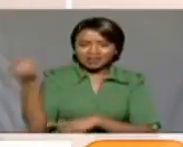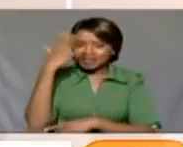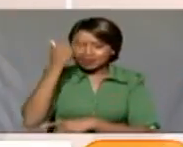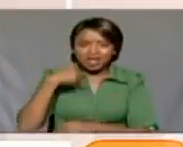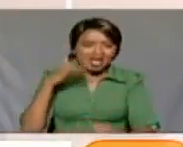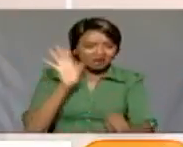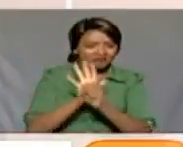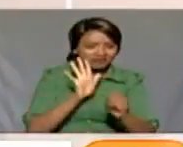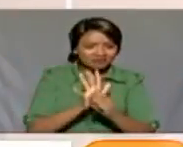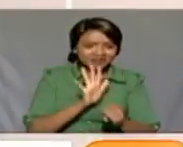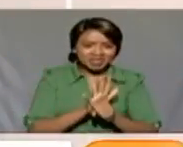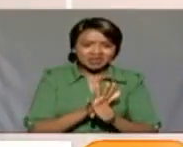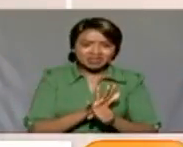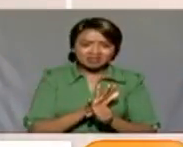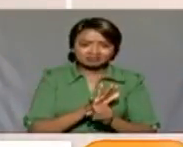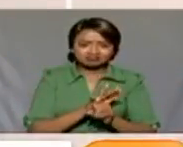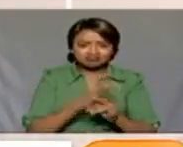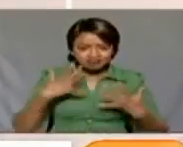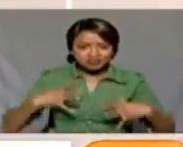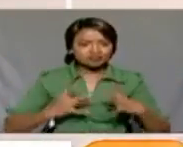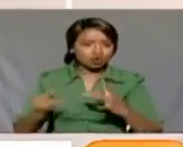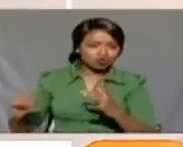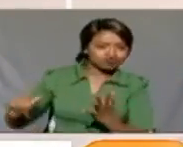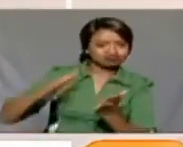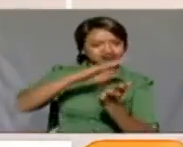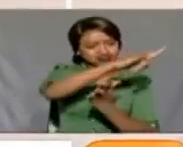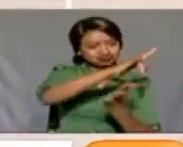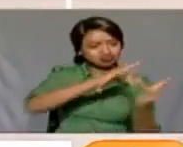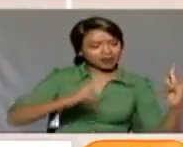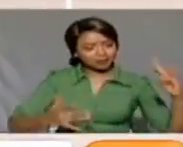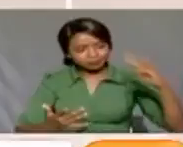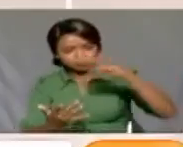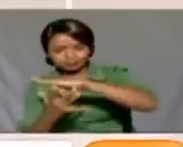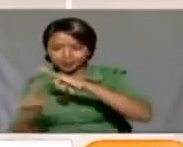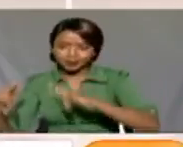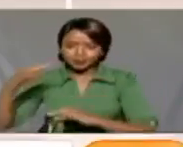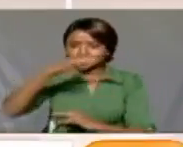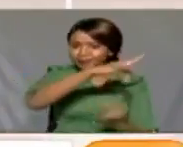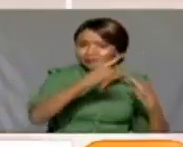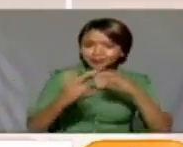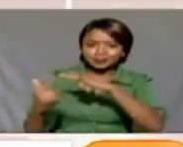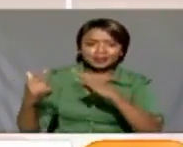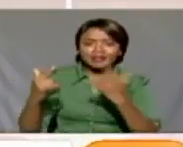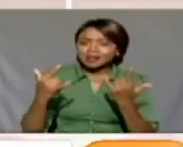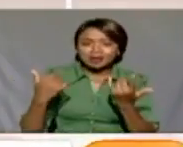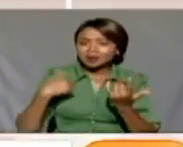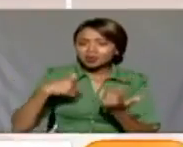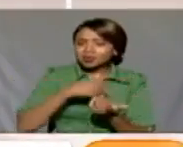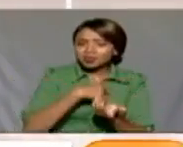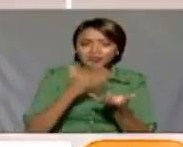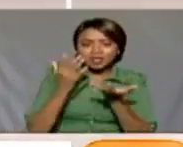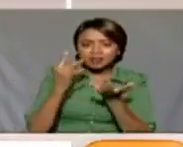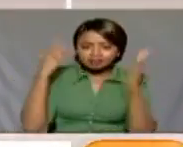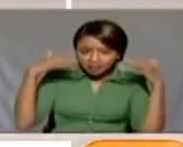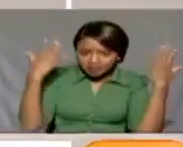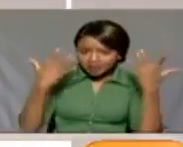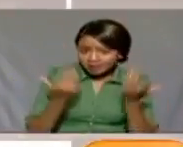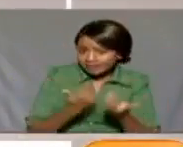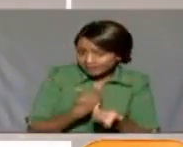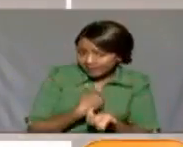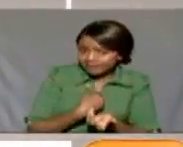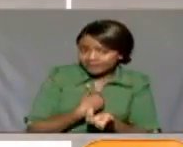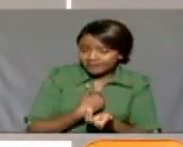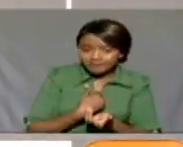between Nairobi and Beijing or Guangzhou and those areas. How worried should we be? I mean, I think